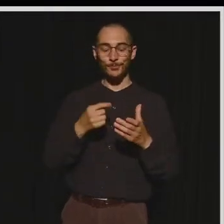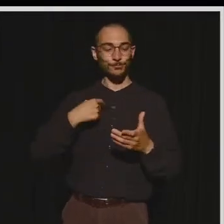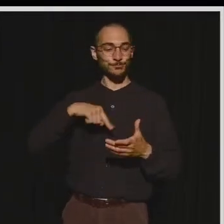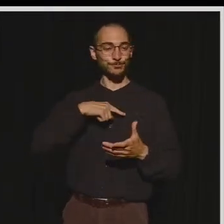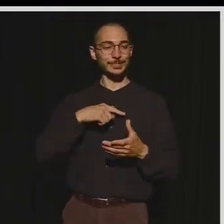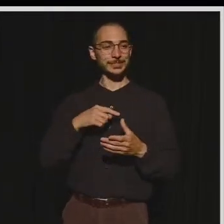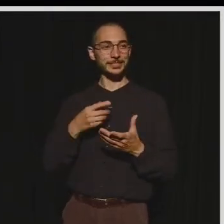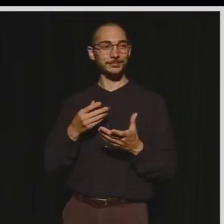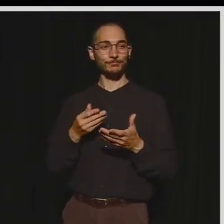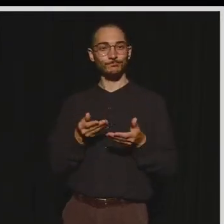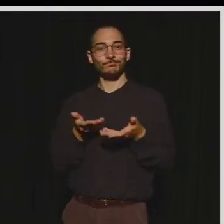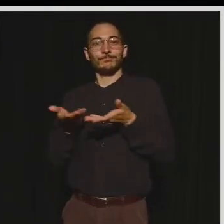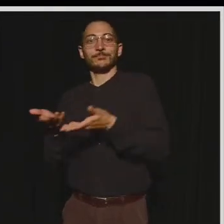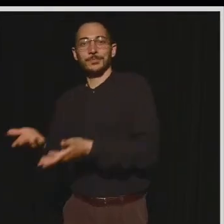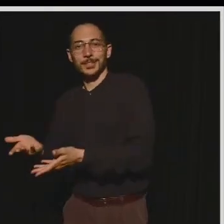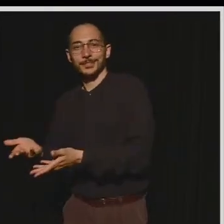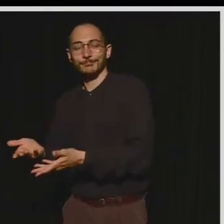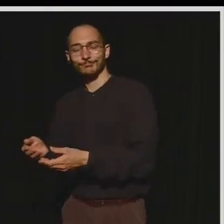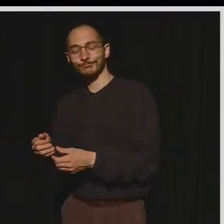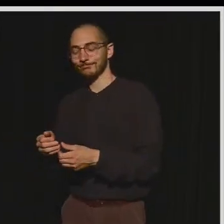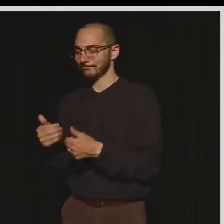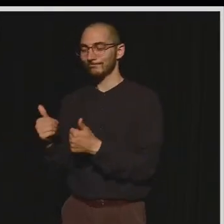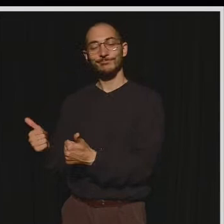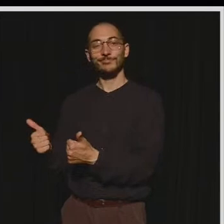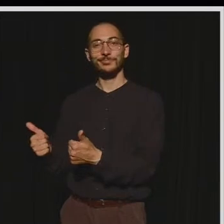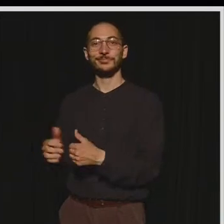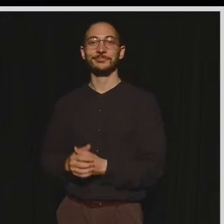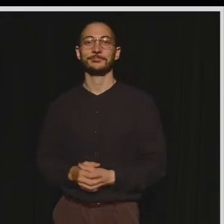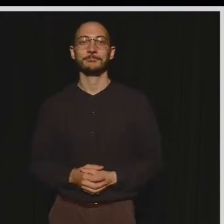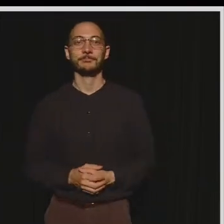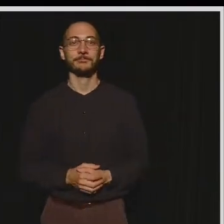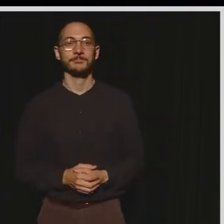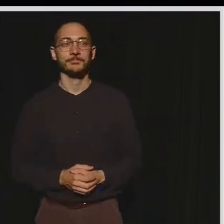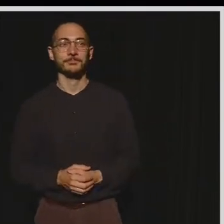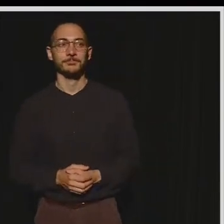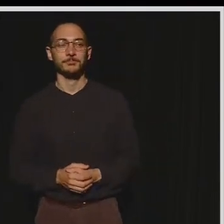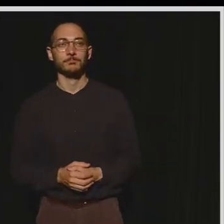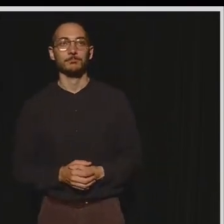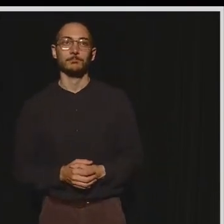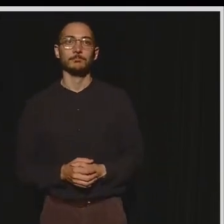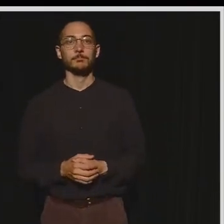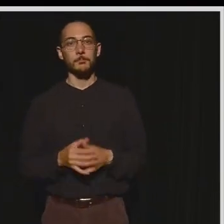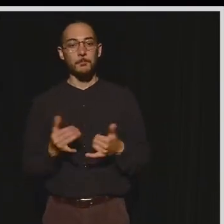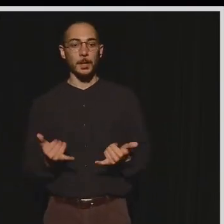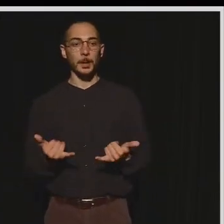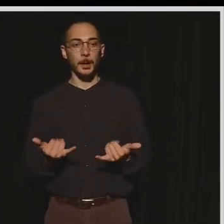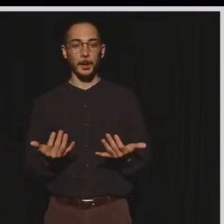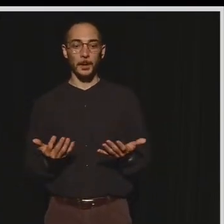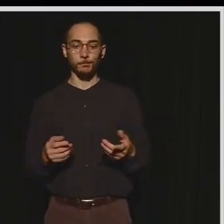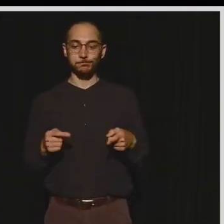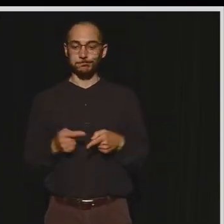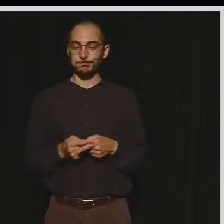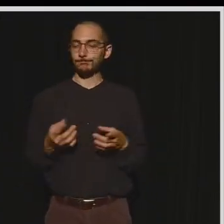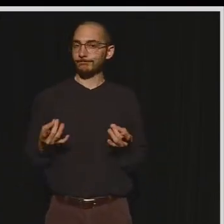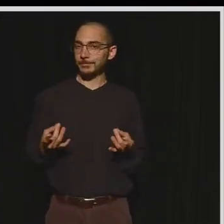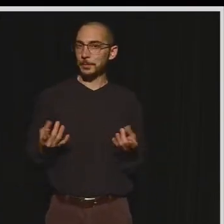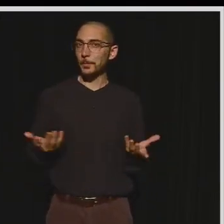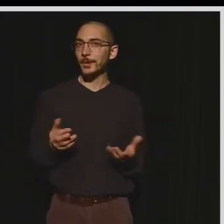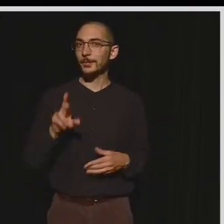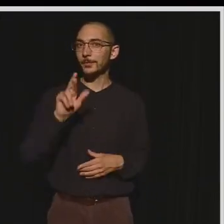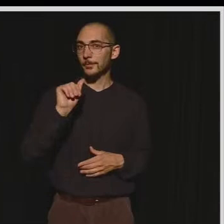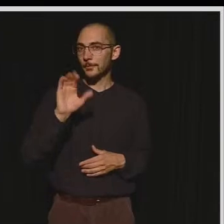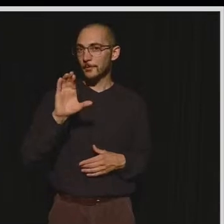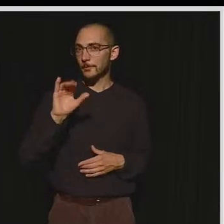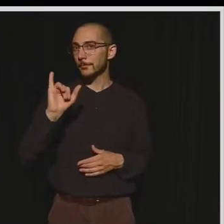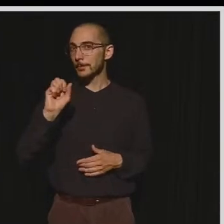I think that the tension and the conversation around like race, if we're going to be very explicit in calling that and naming that,